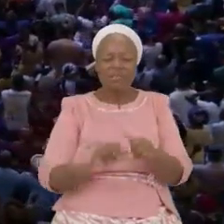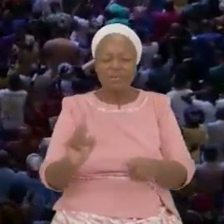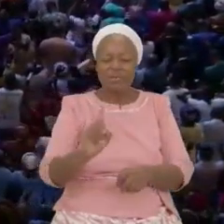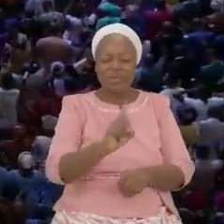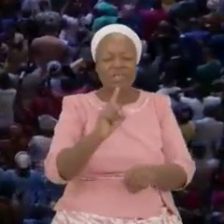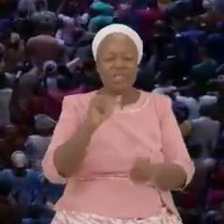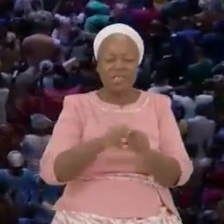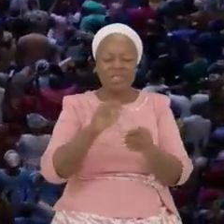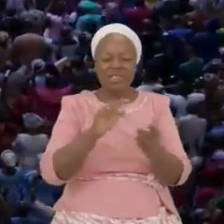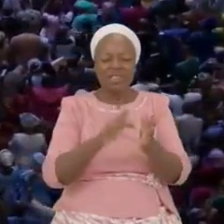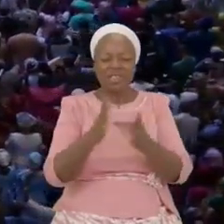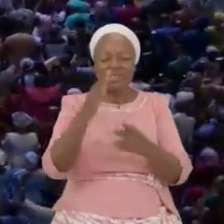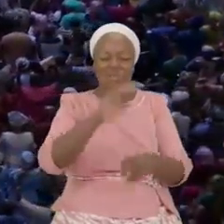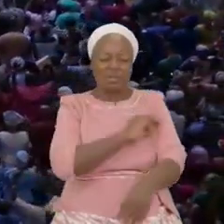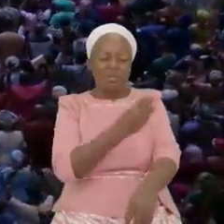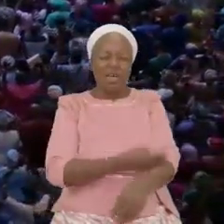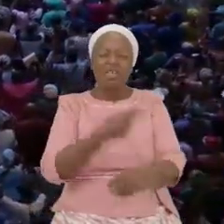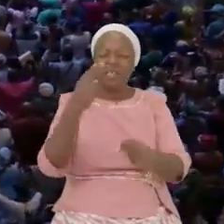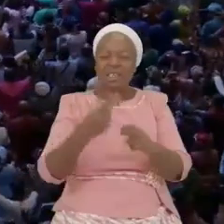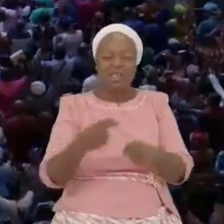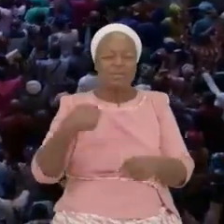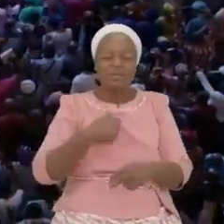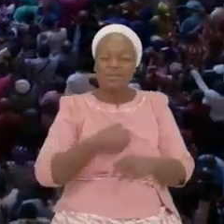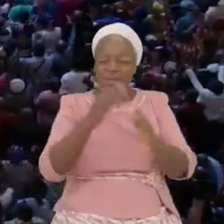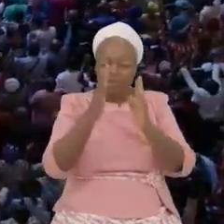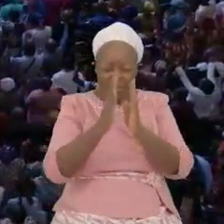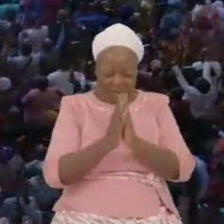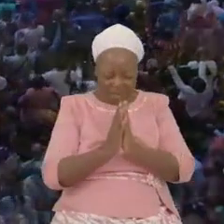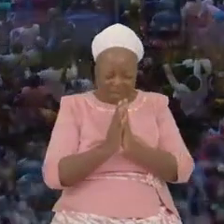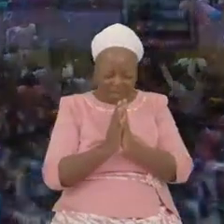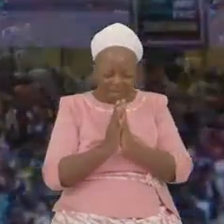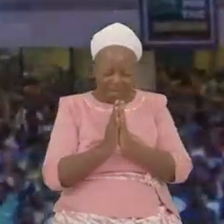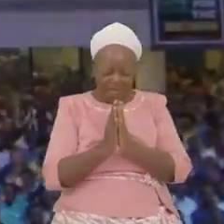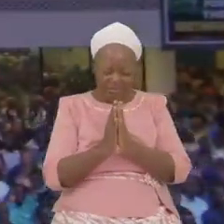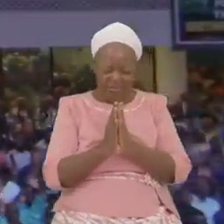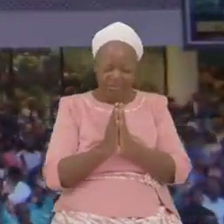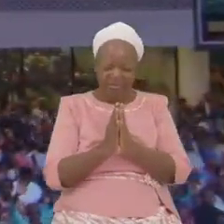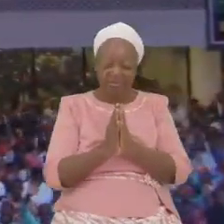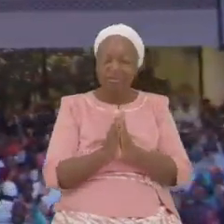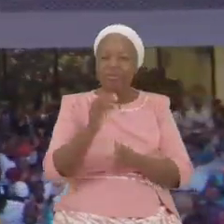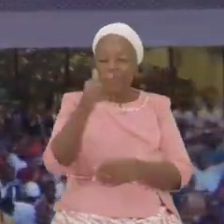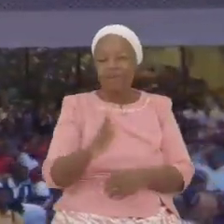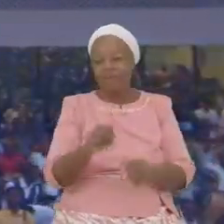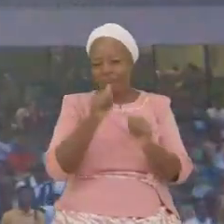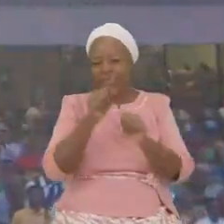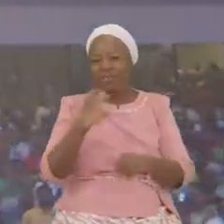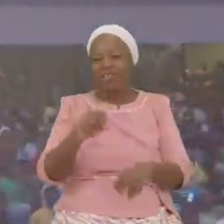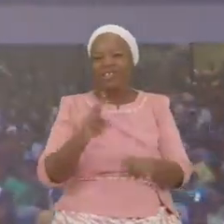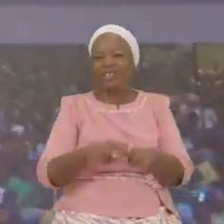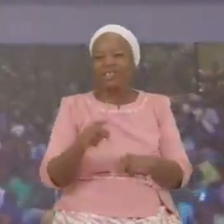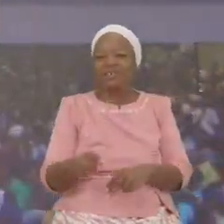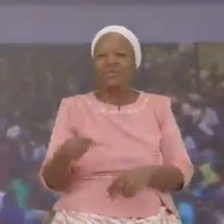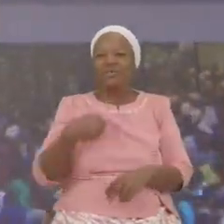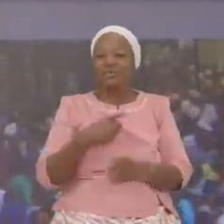everyone. In Jesus' mighty name we pray. God bless you. You can see that